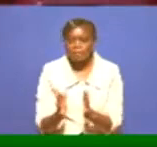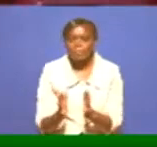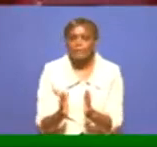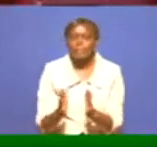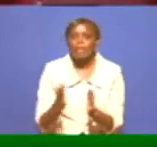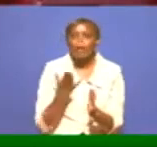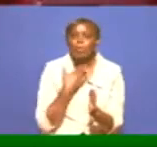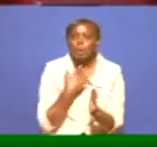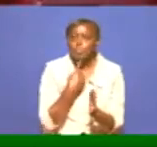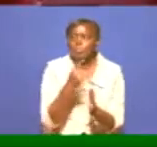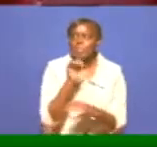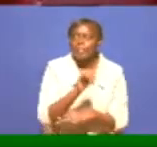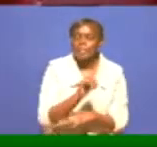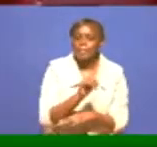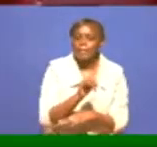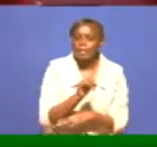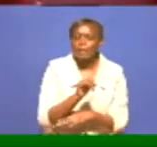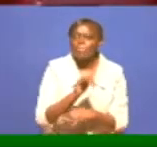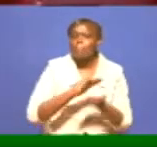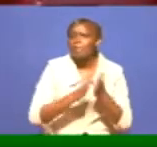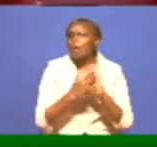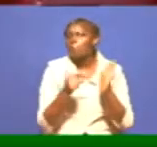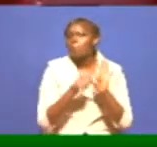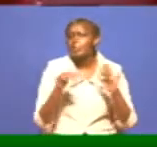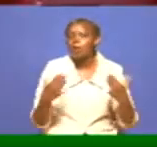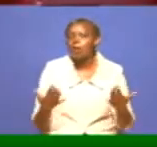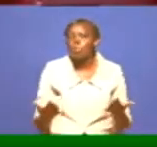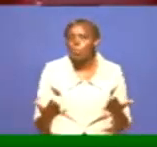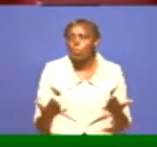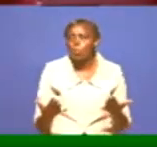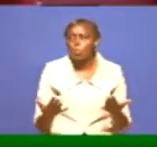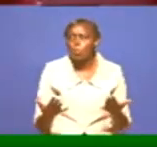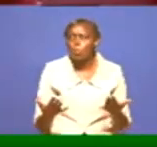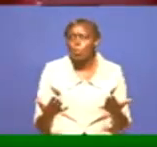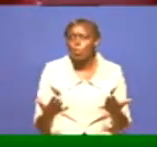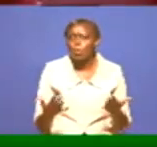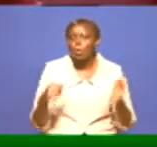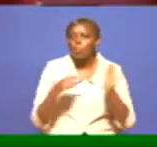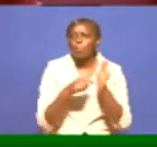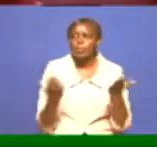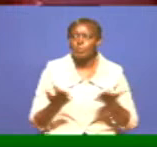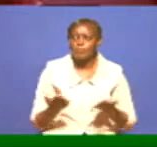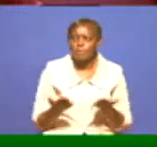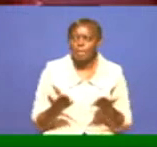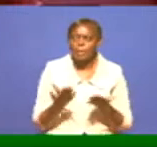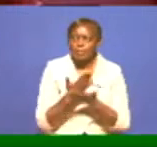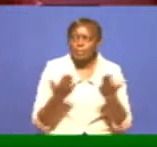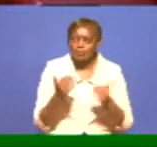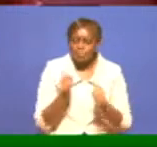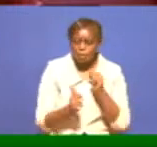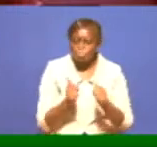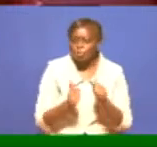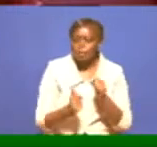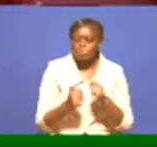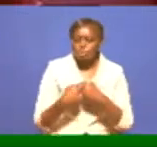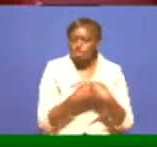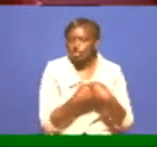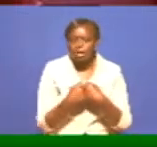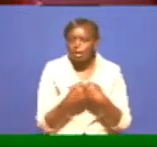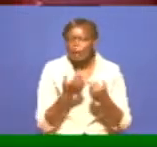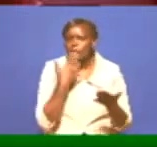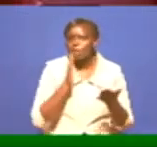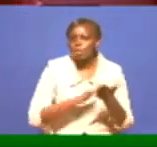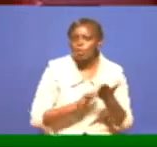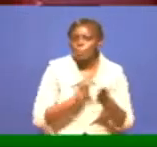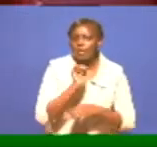I want to say... How does that become a point of order? Any point of order is when something is out of order. So are you suggesting that by